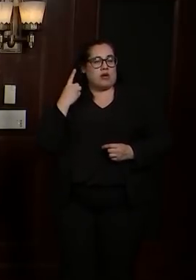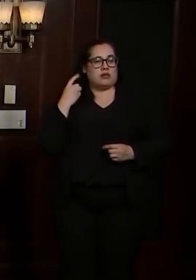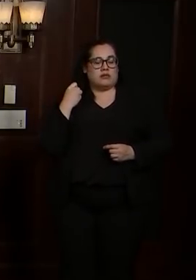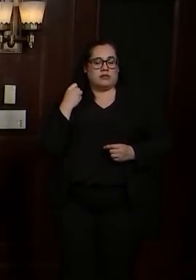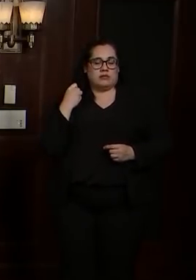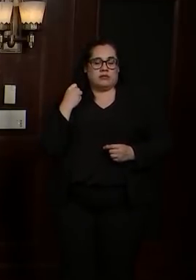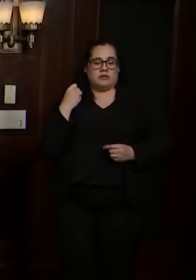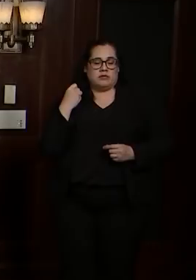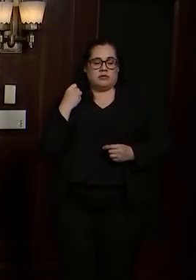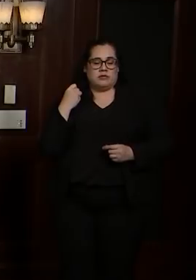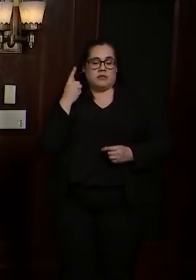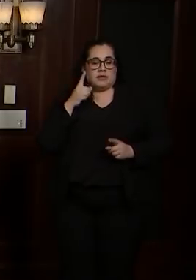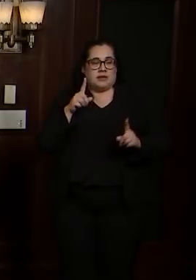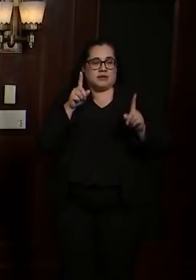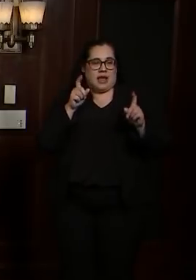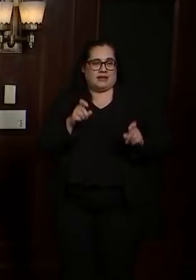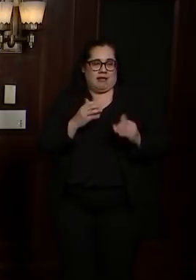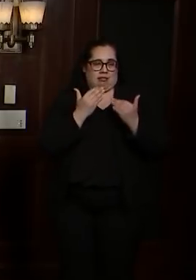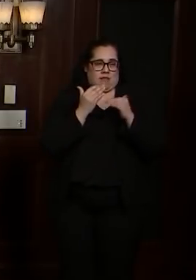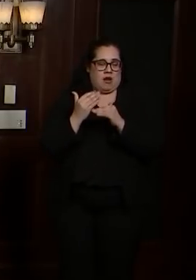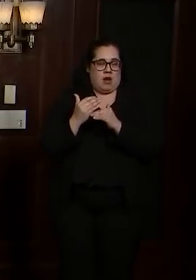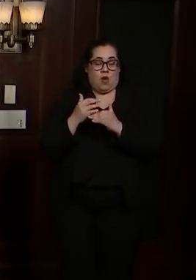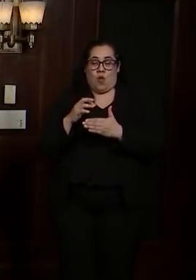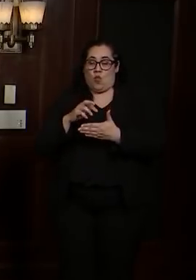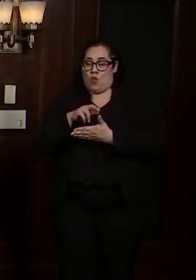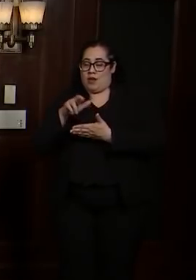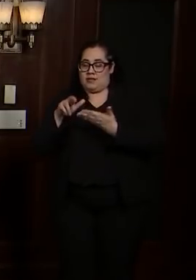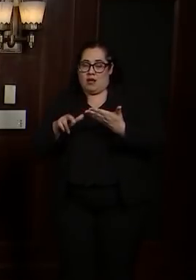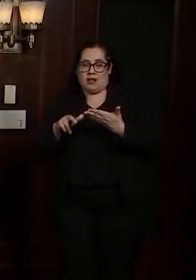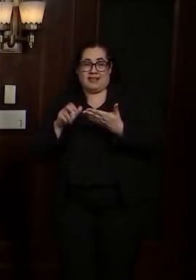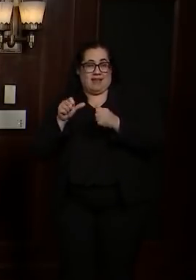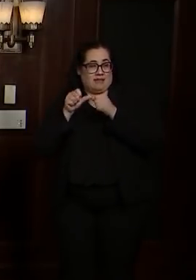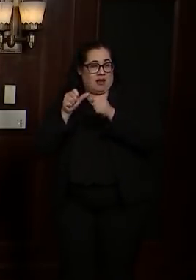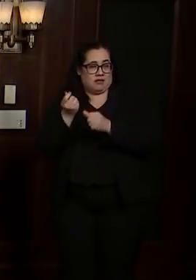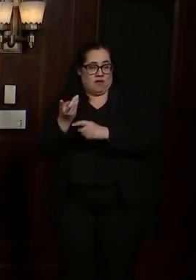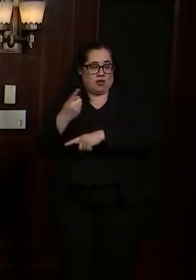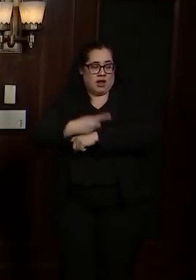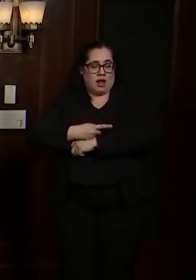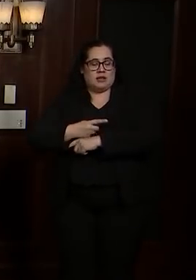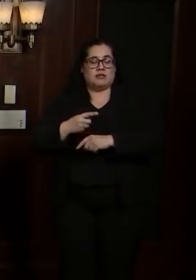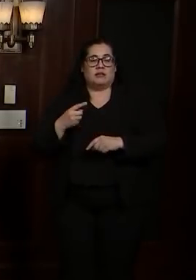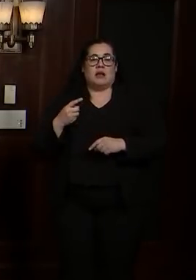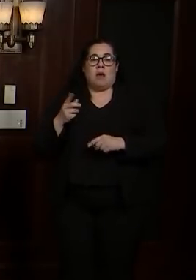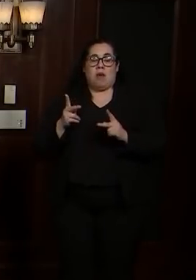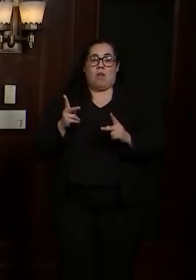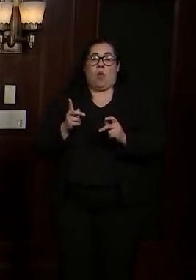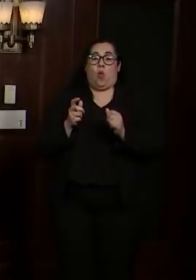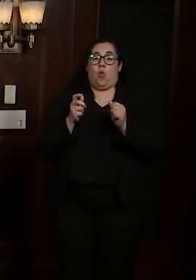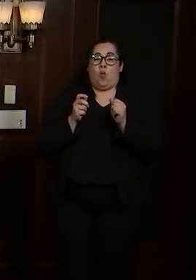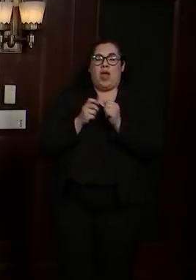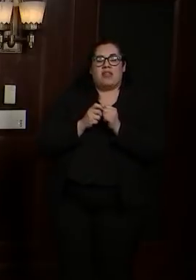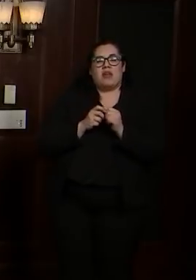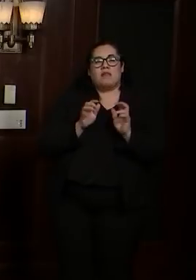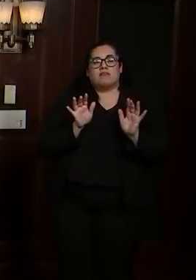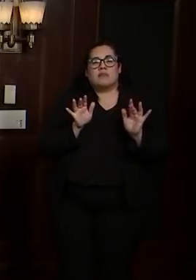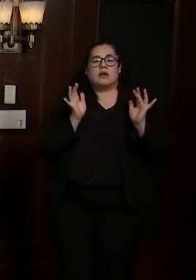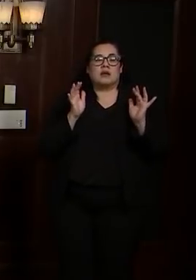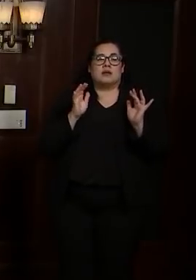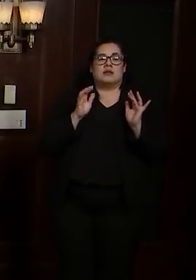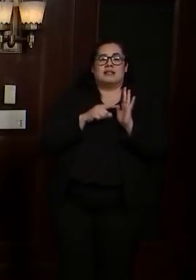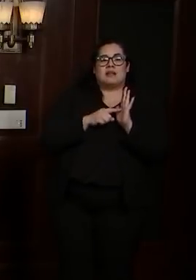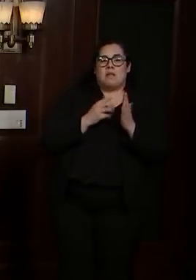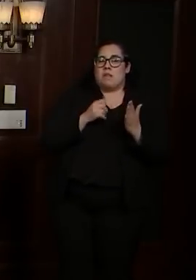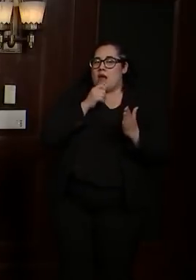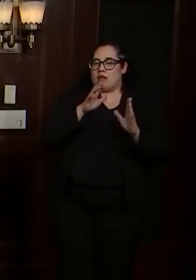fact that testing remains limited and that results in some cases can take several days and that people with more mild symptoms may not even be